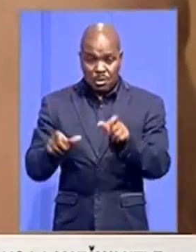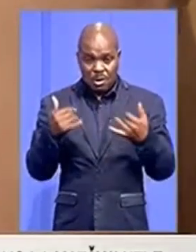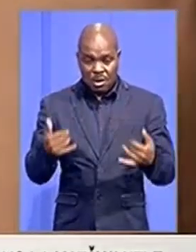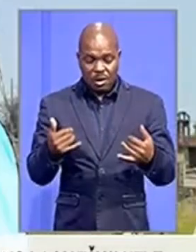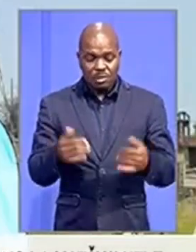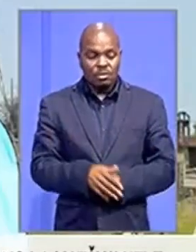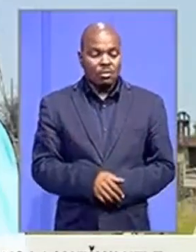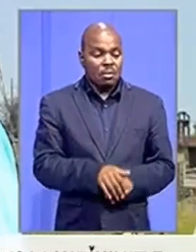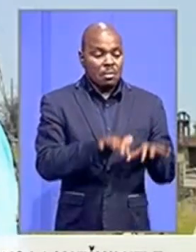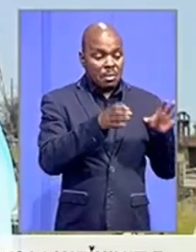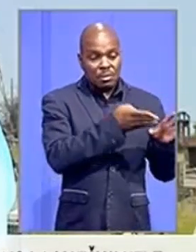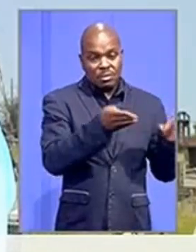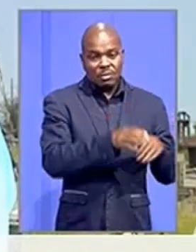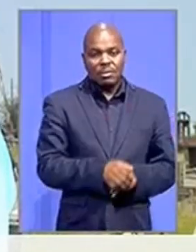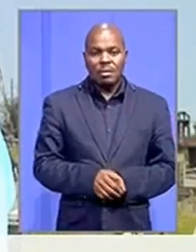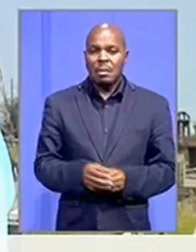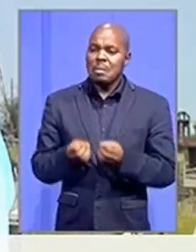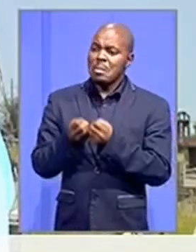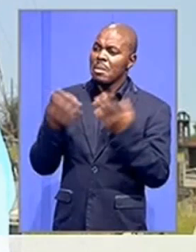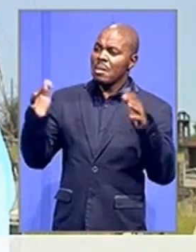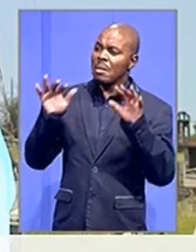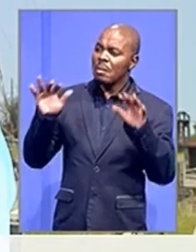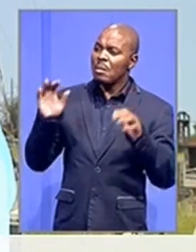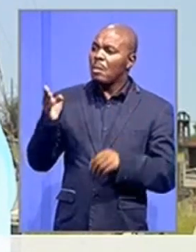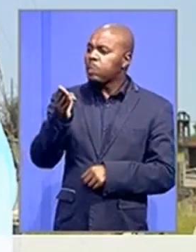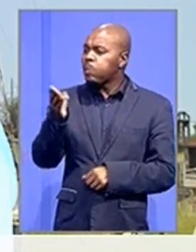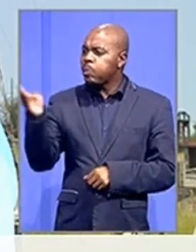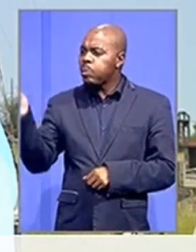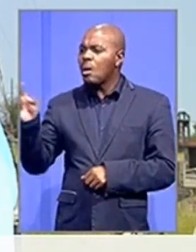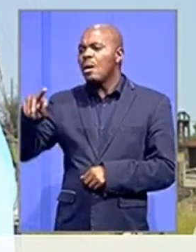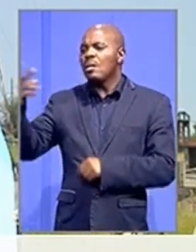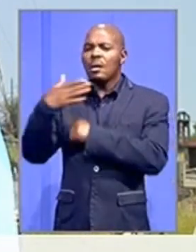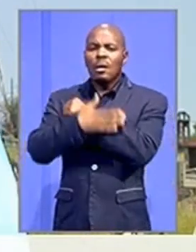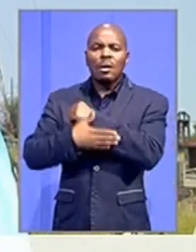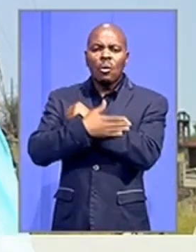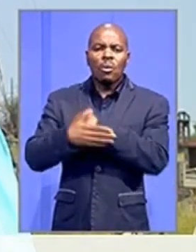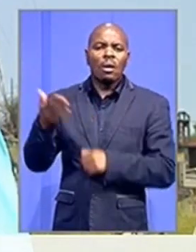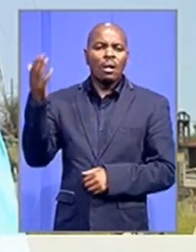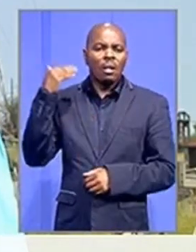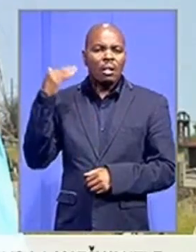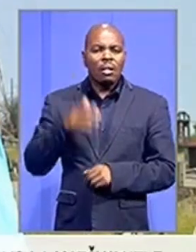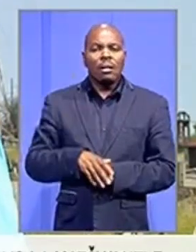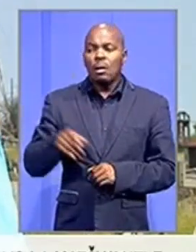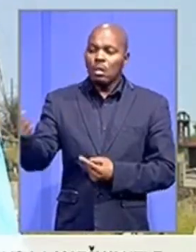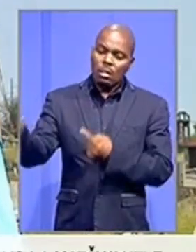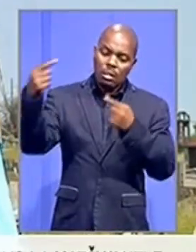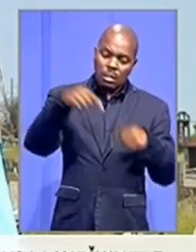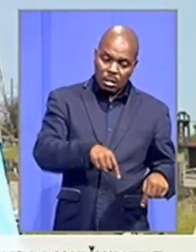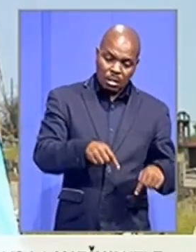backs against many of the people from other countries who reside in South